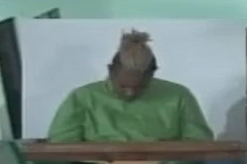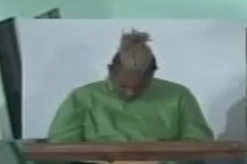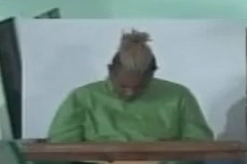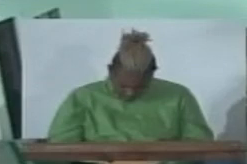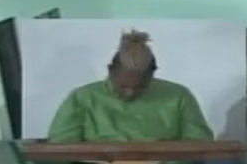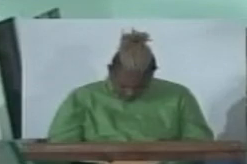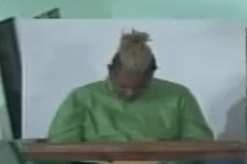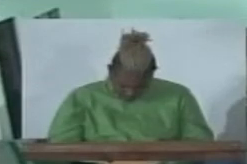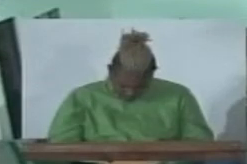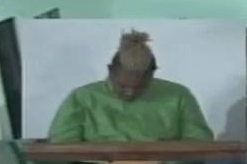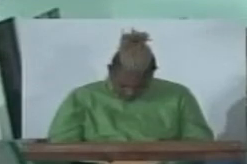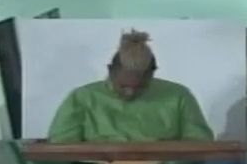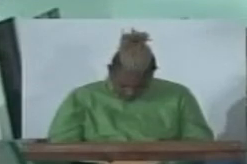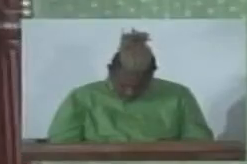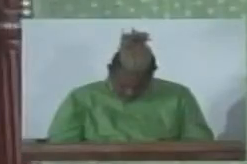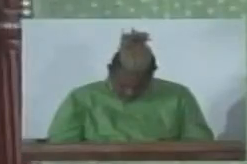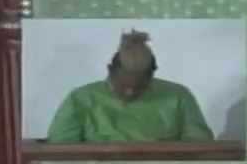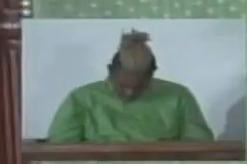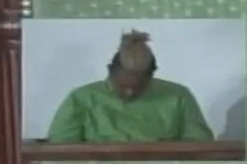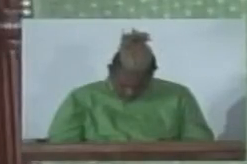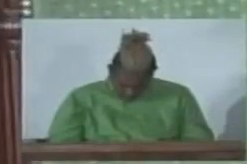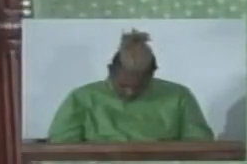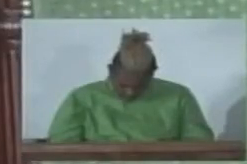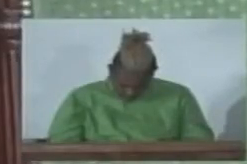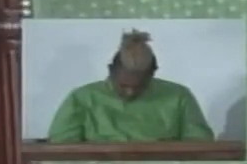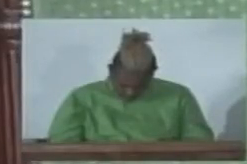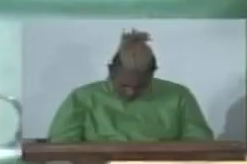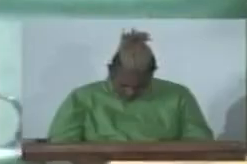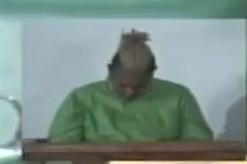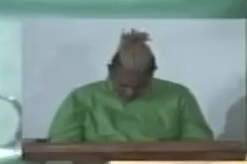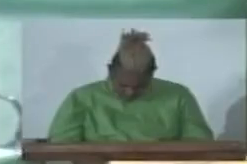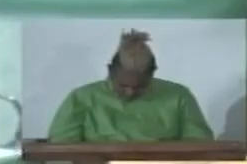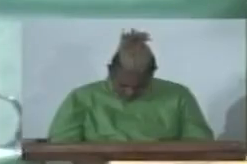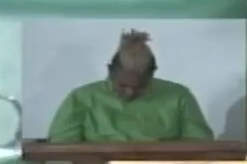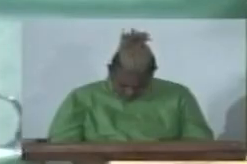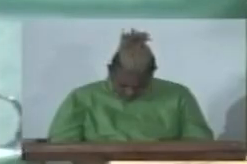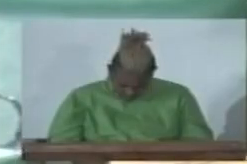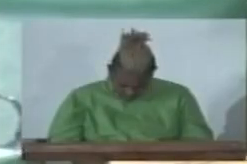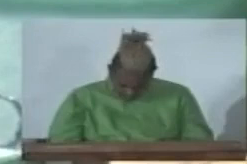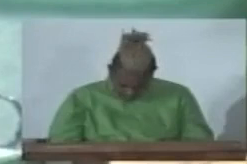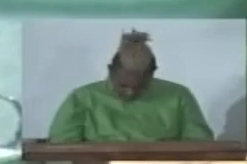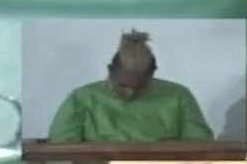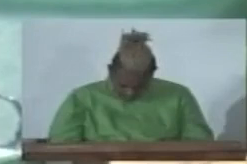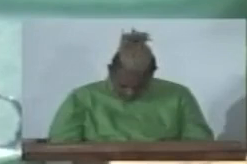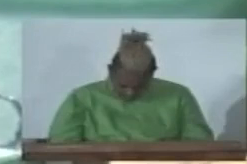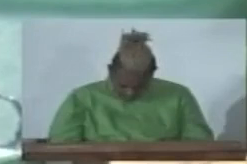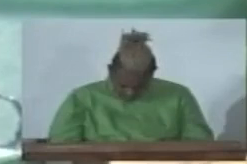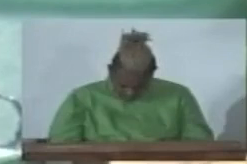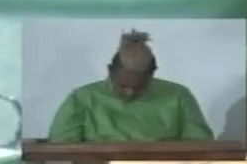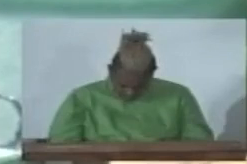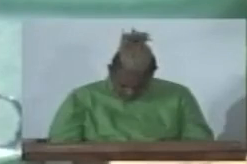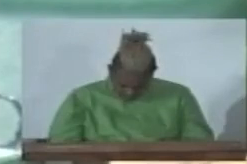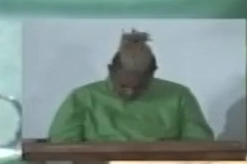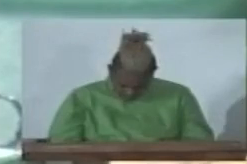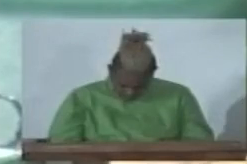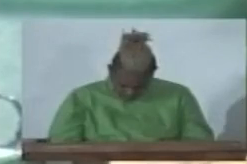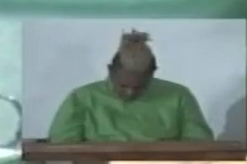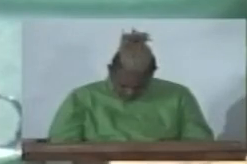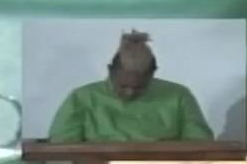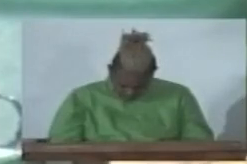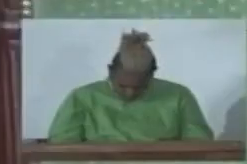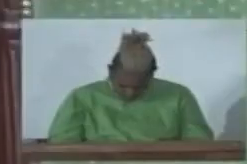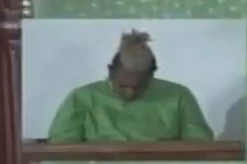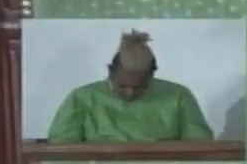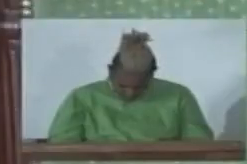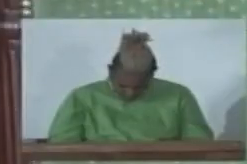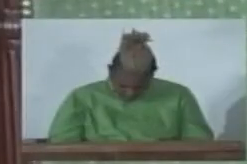You ask for the approval of the motion. I ask approval for the motion that has been Thank you proposed. very much,